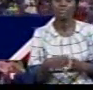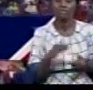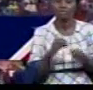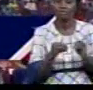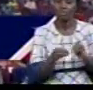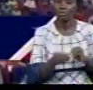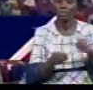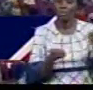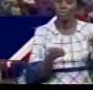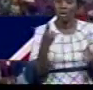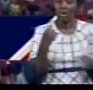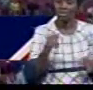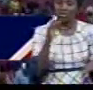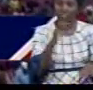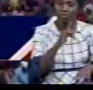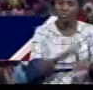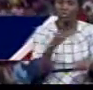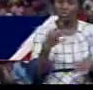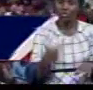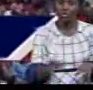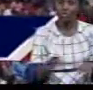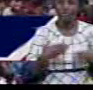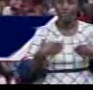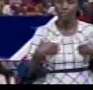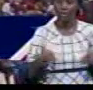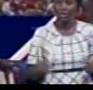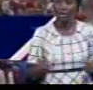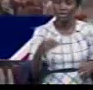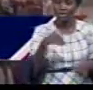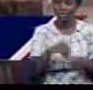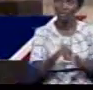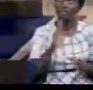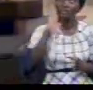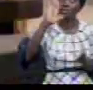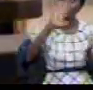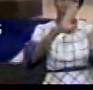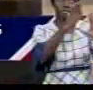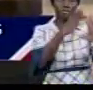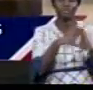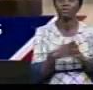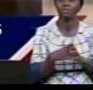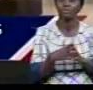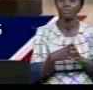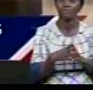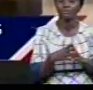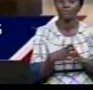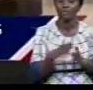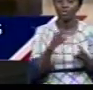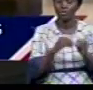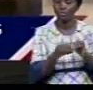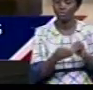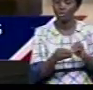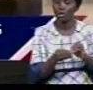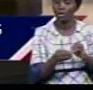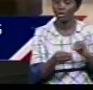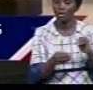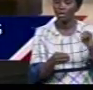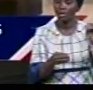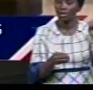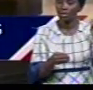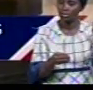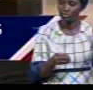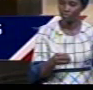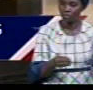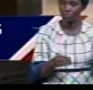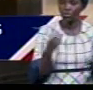in his presence. Number two, the thoroughness of his healing